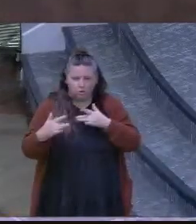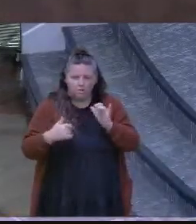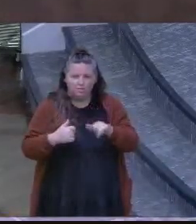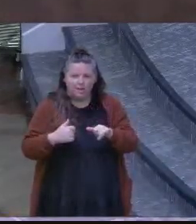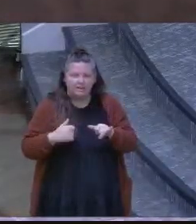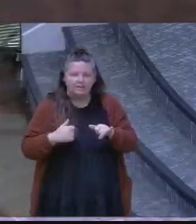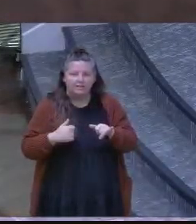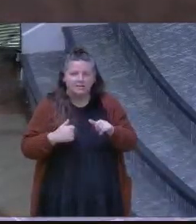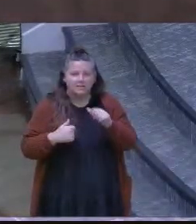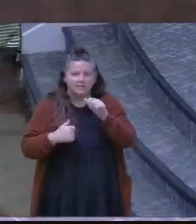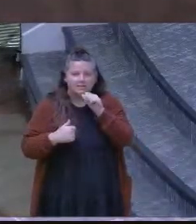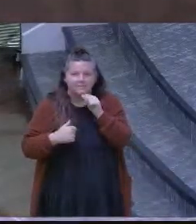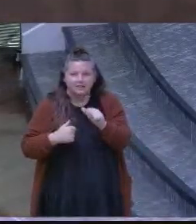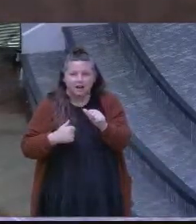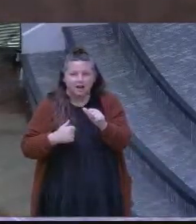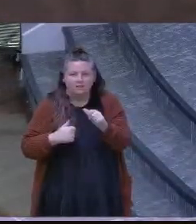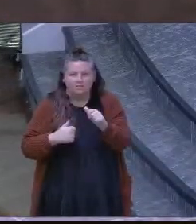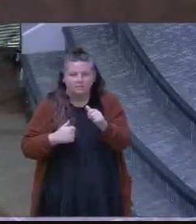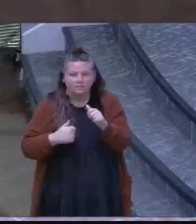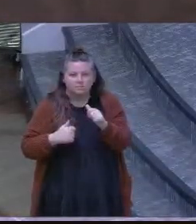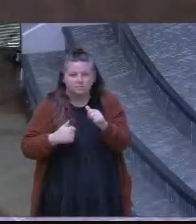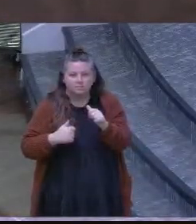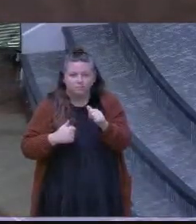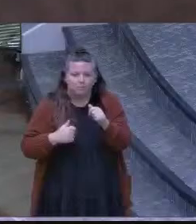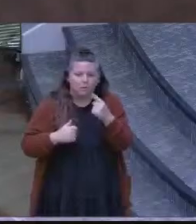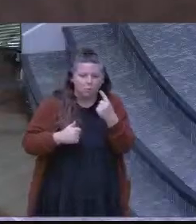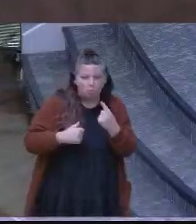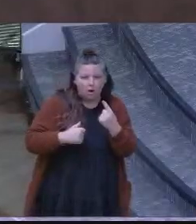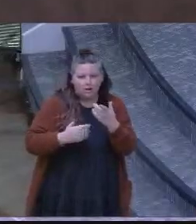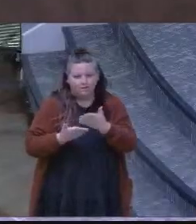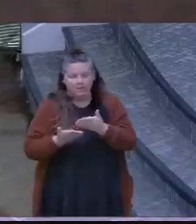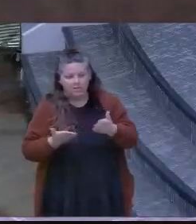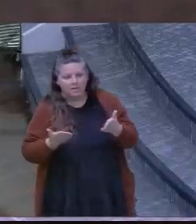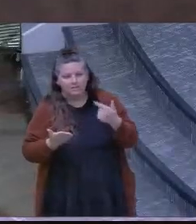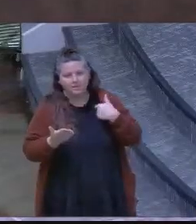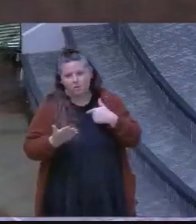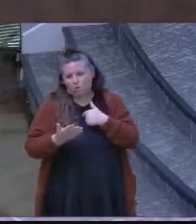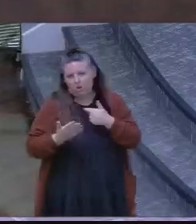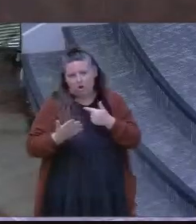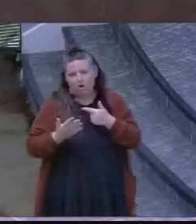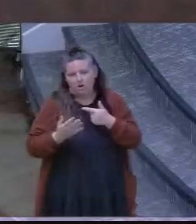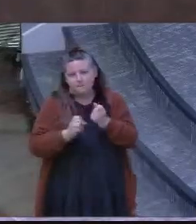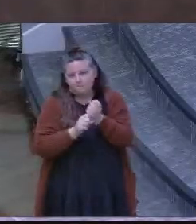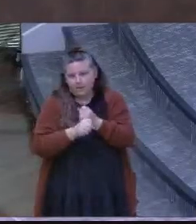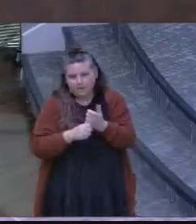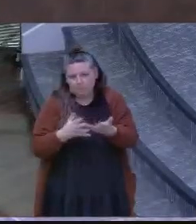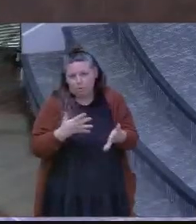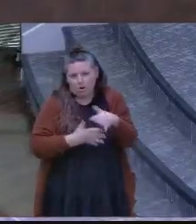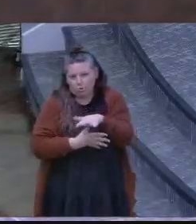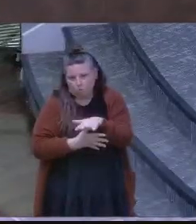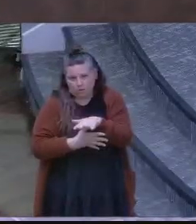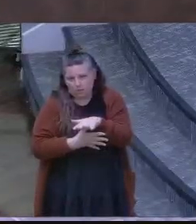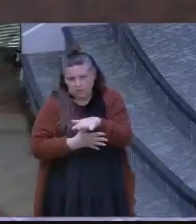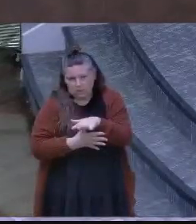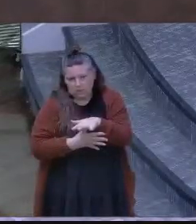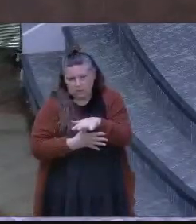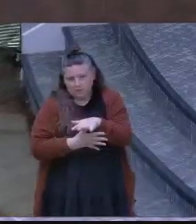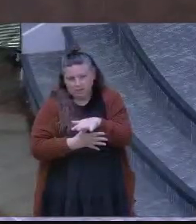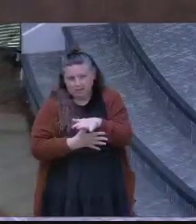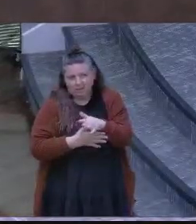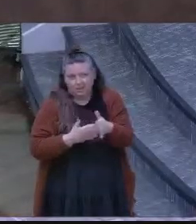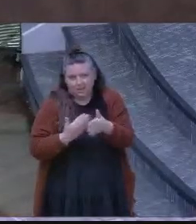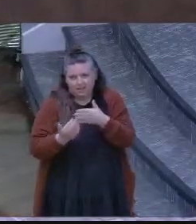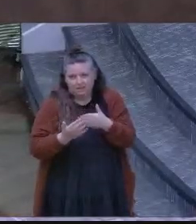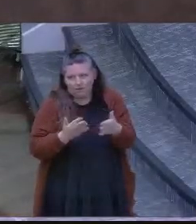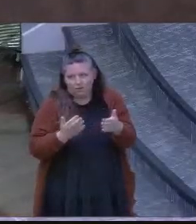it's not necessarily one of the things that we seem to be prioritizing, even with the sick leave, the whole